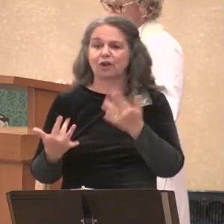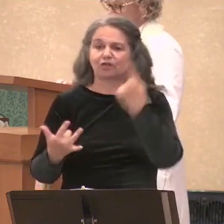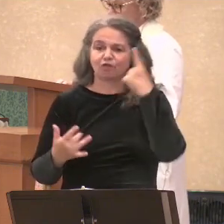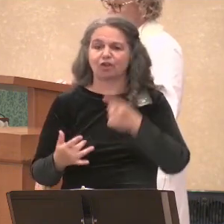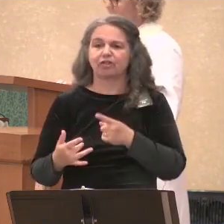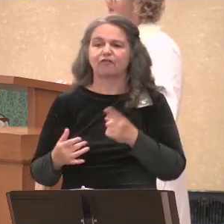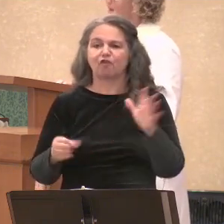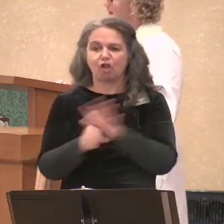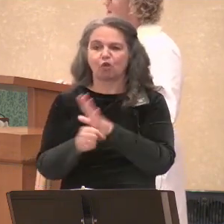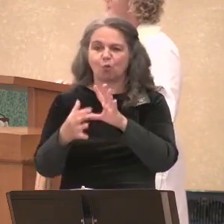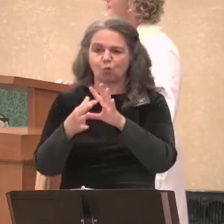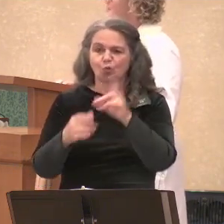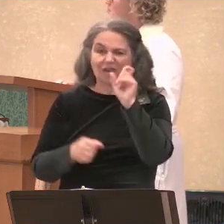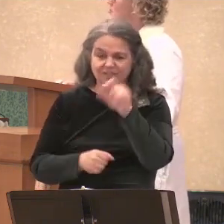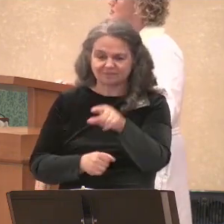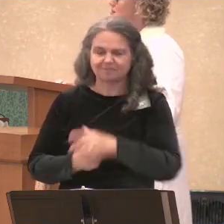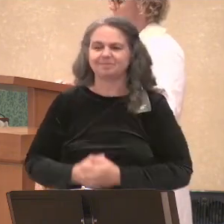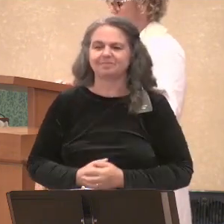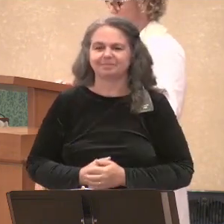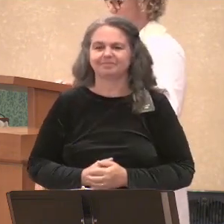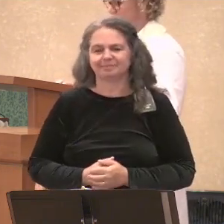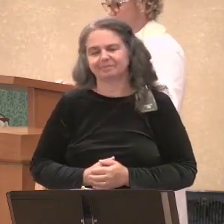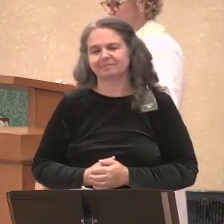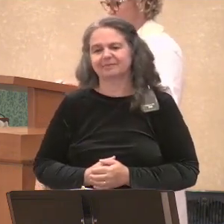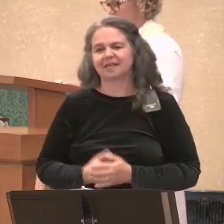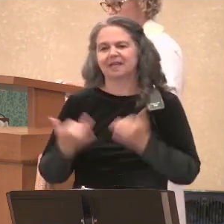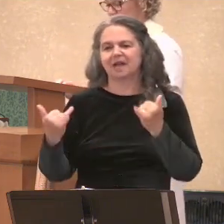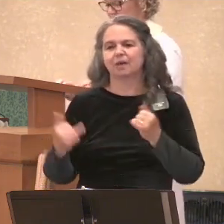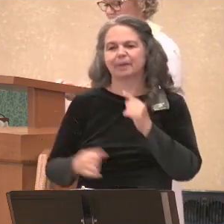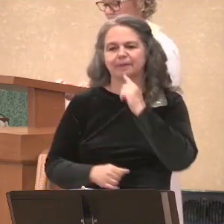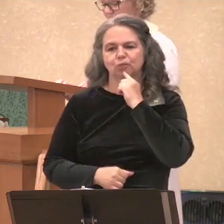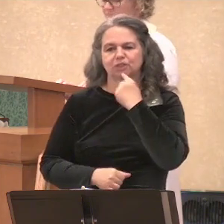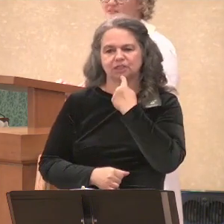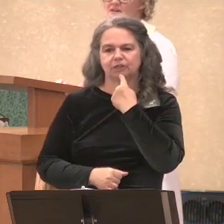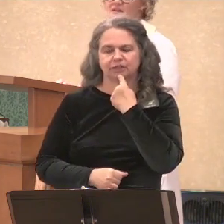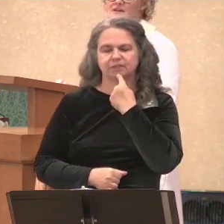But on a more serious note,